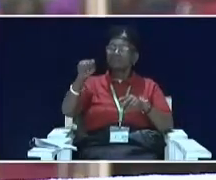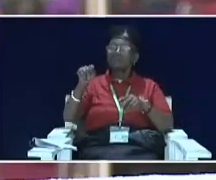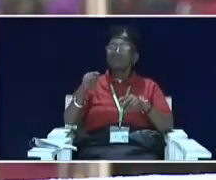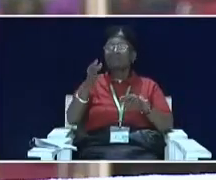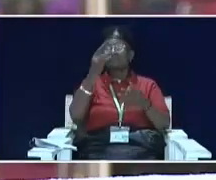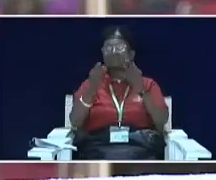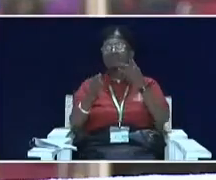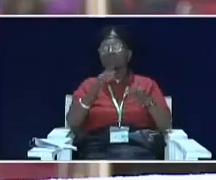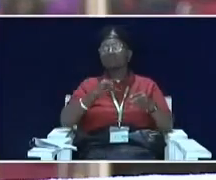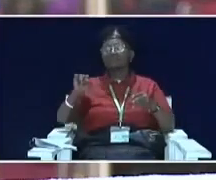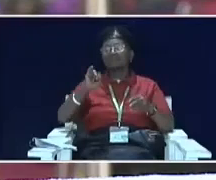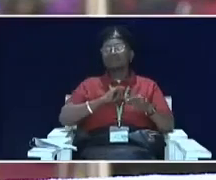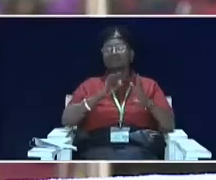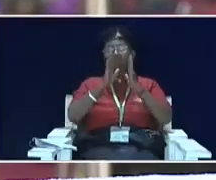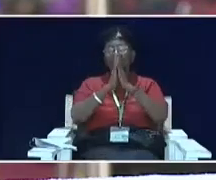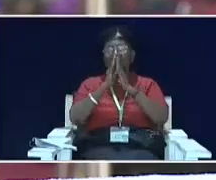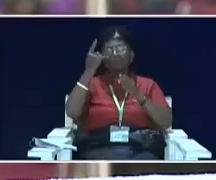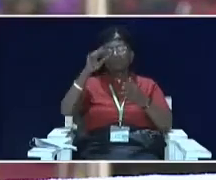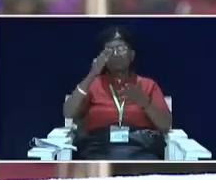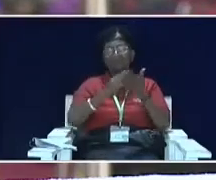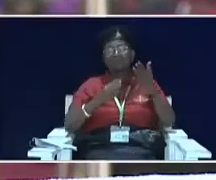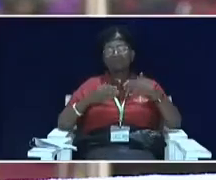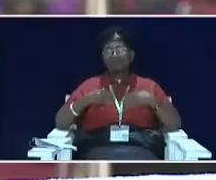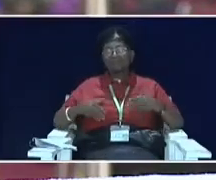And I'm praying for somebody here today,